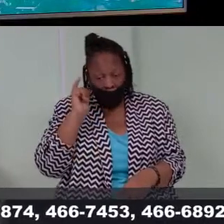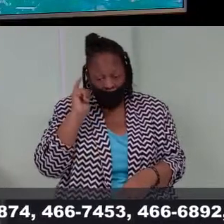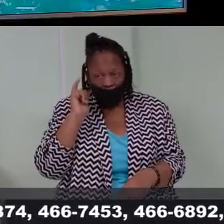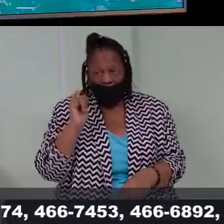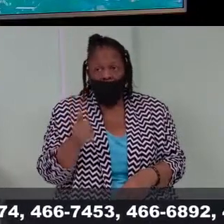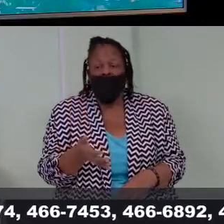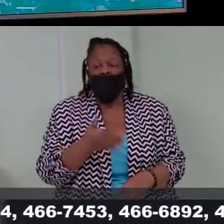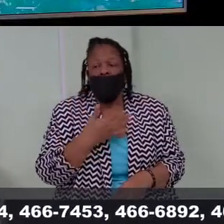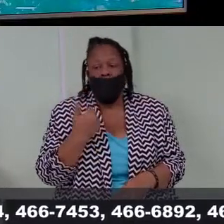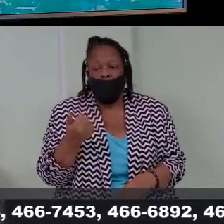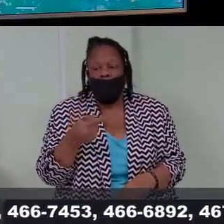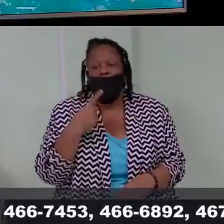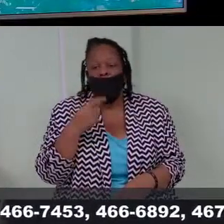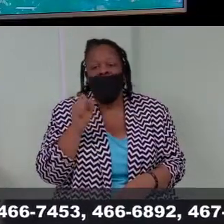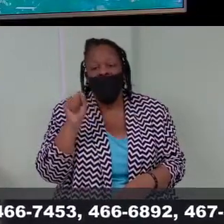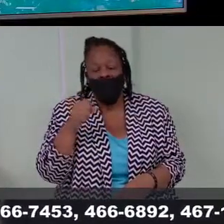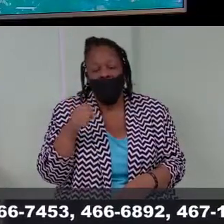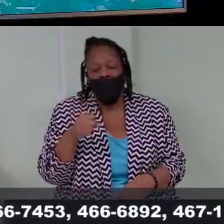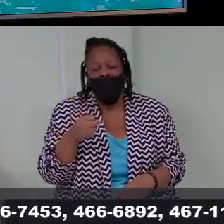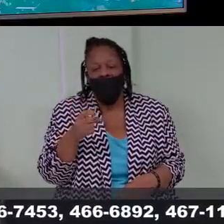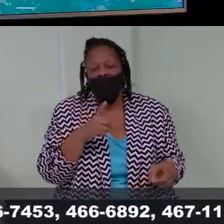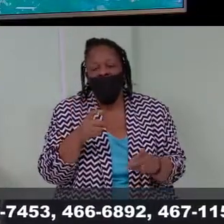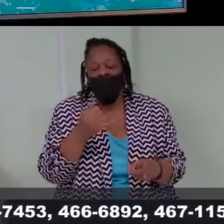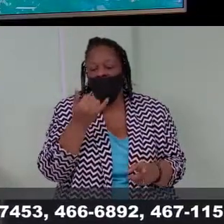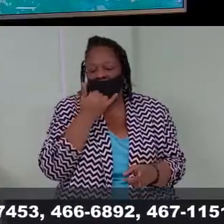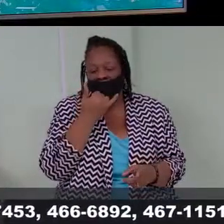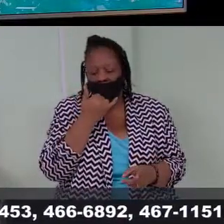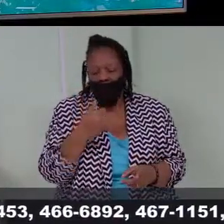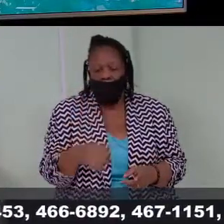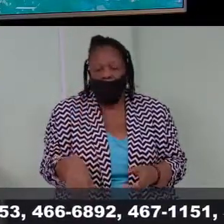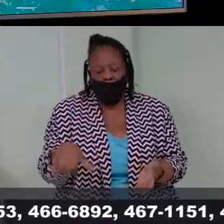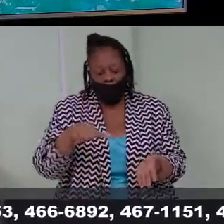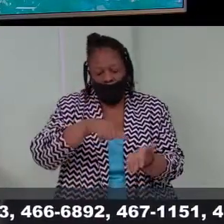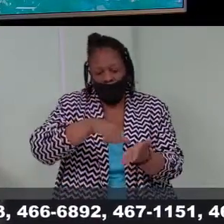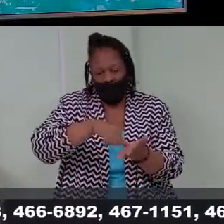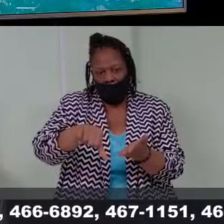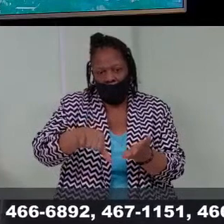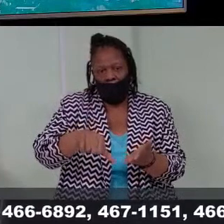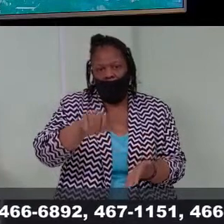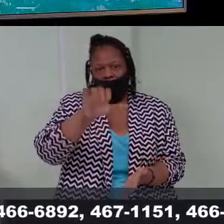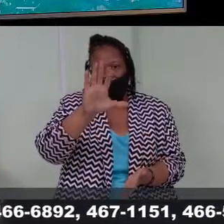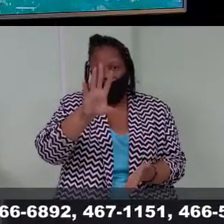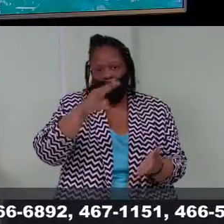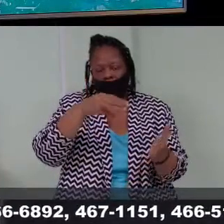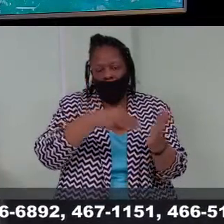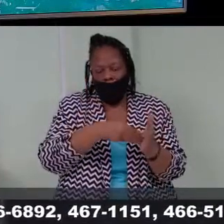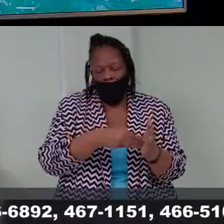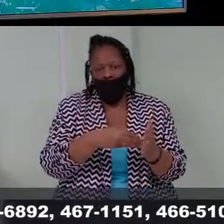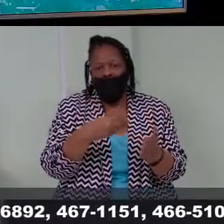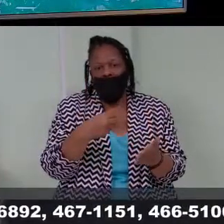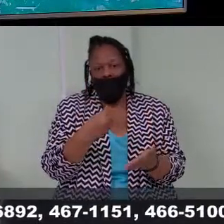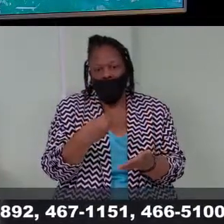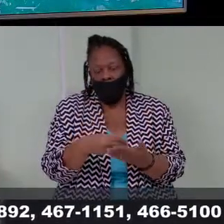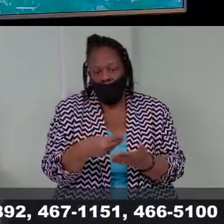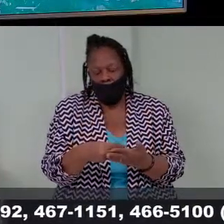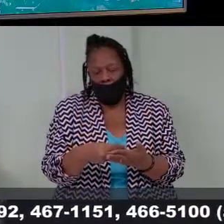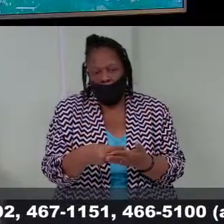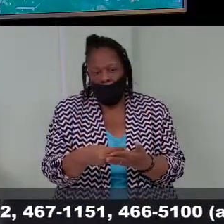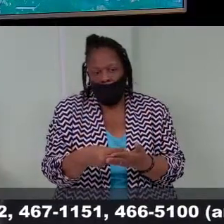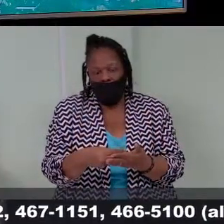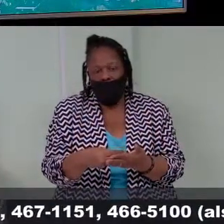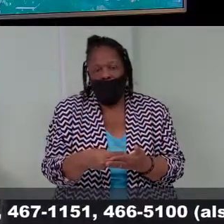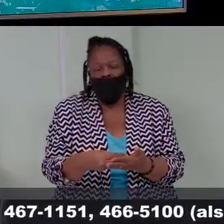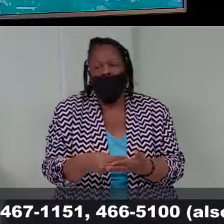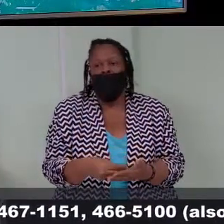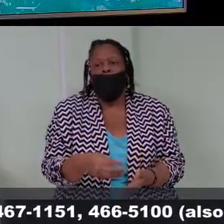pled guilty to the charges and were both fined $5,000 each to be paid forthwith or